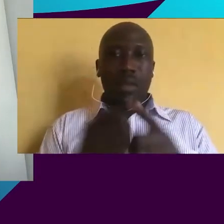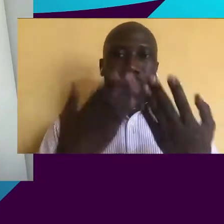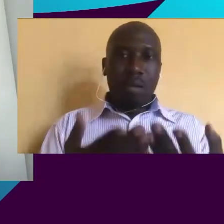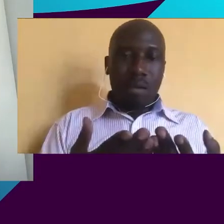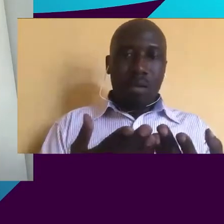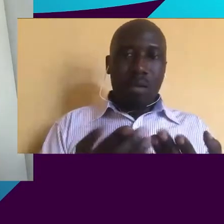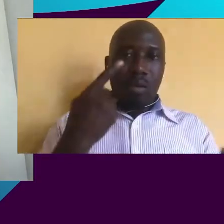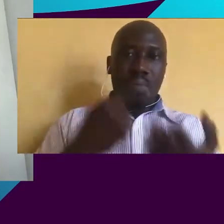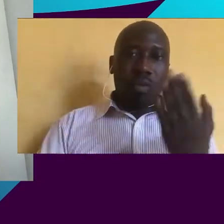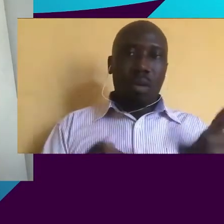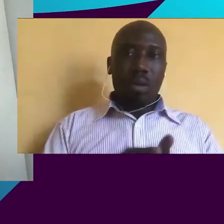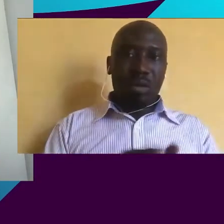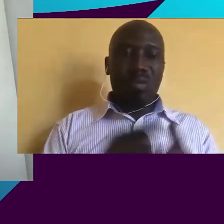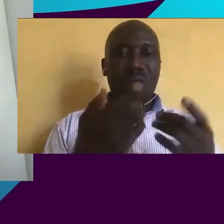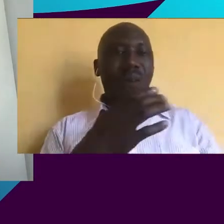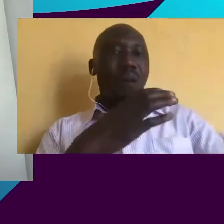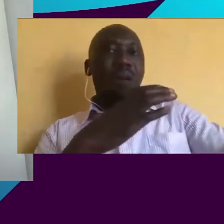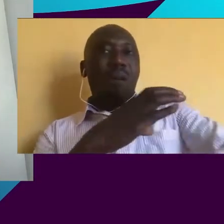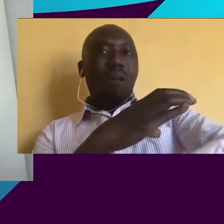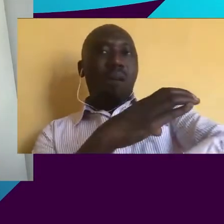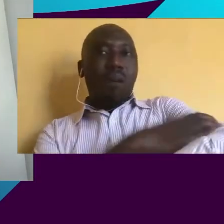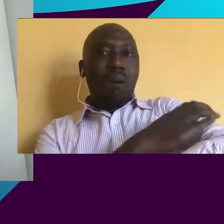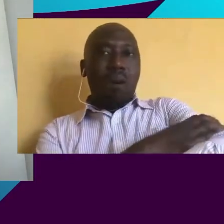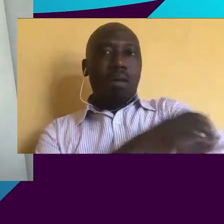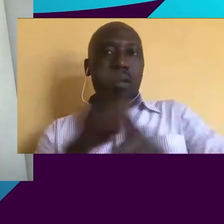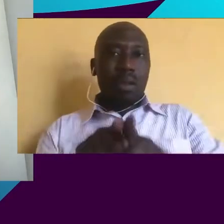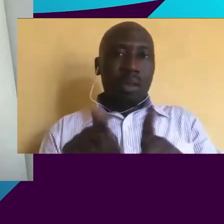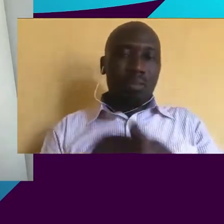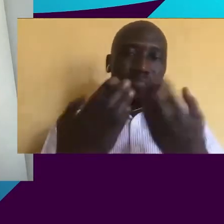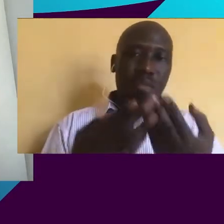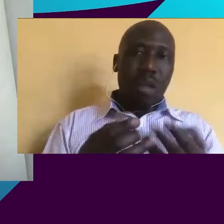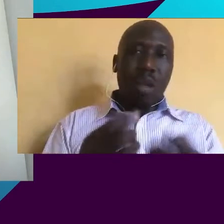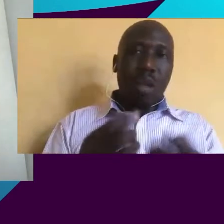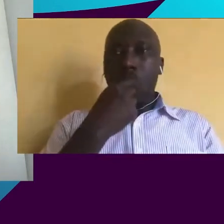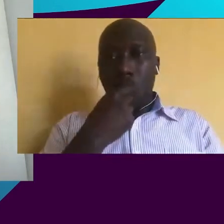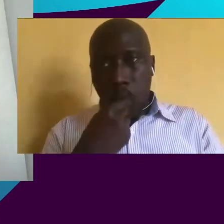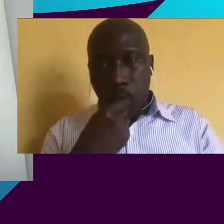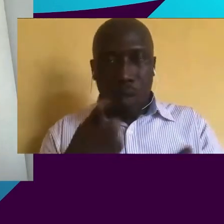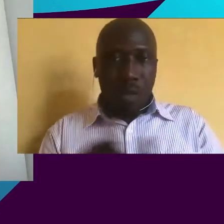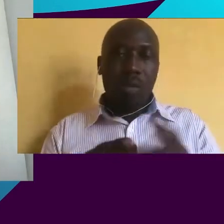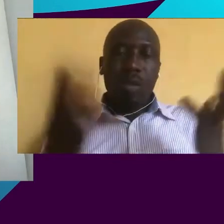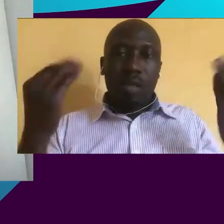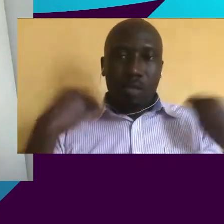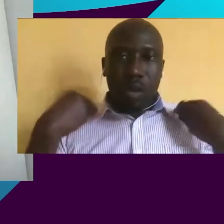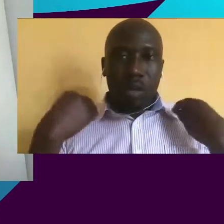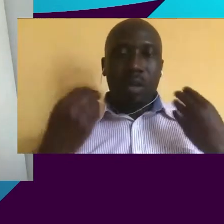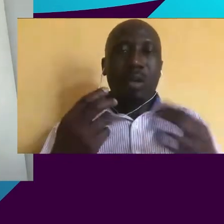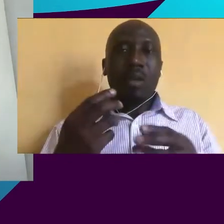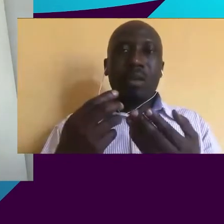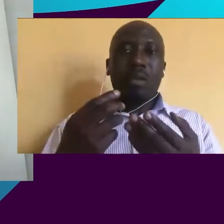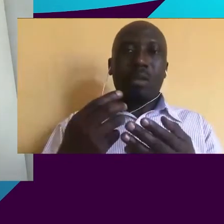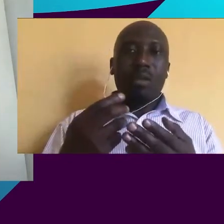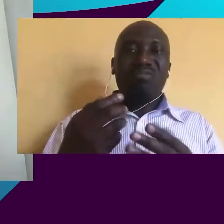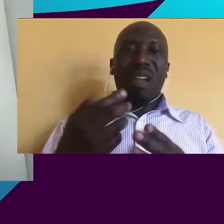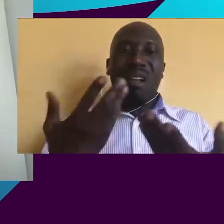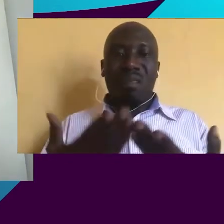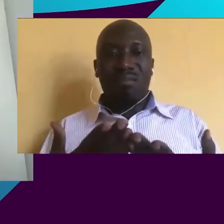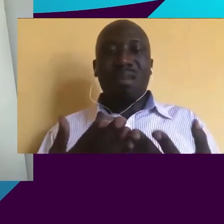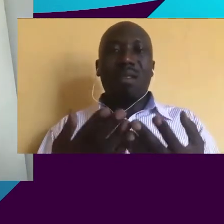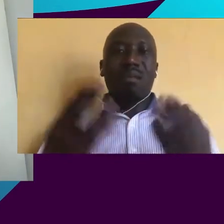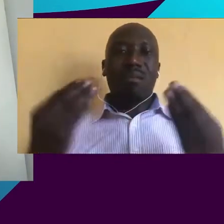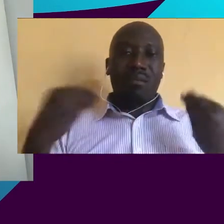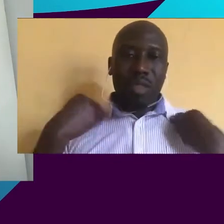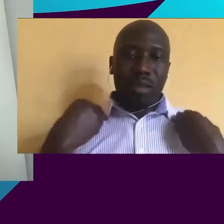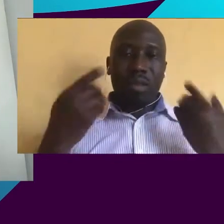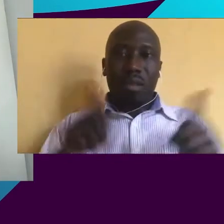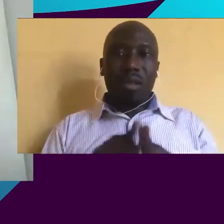coach, like I said, a referee's point of view, a sports scientist's point of view, physiotherapy. Because now, I think you're right, when